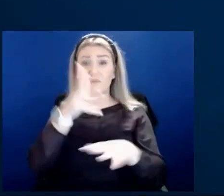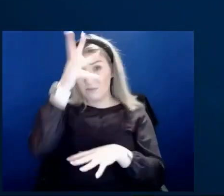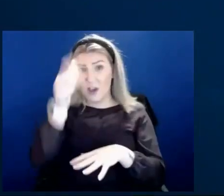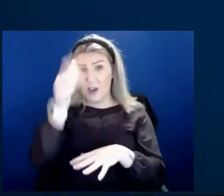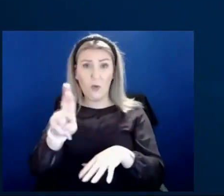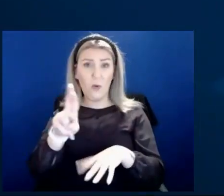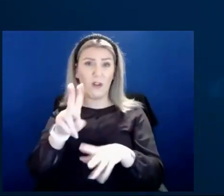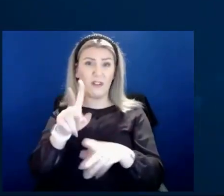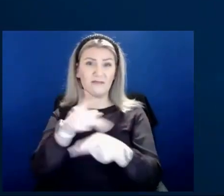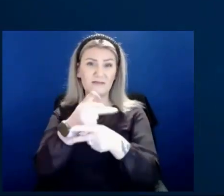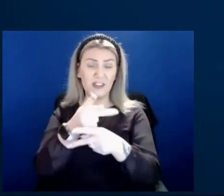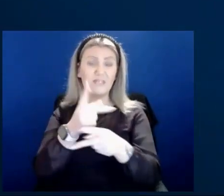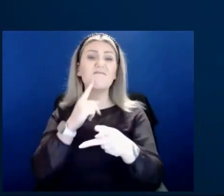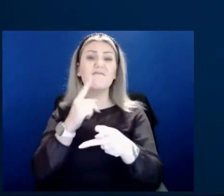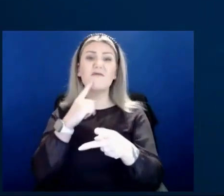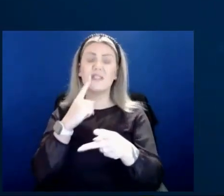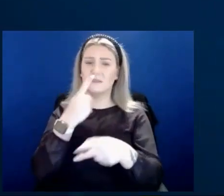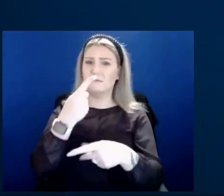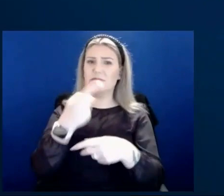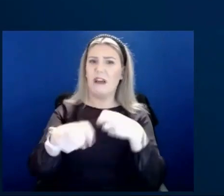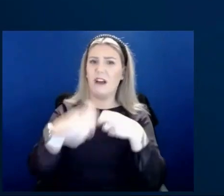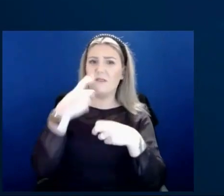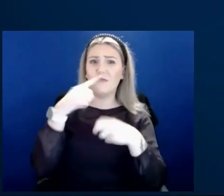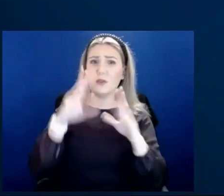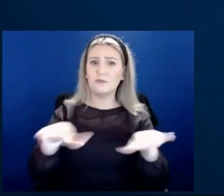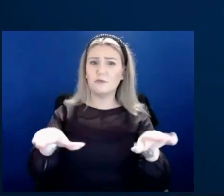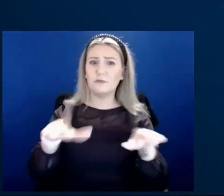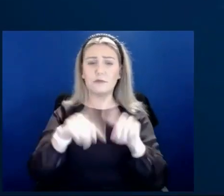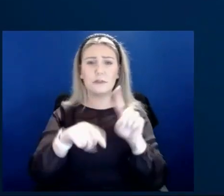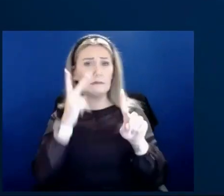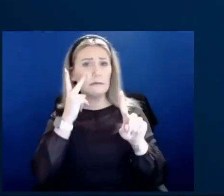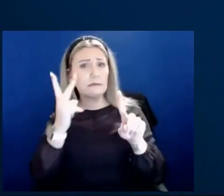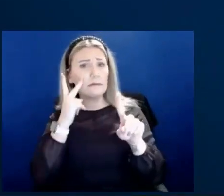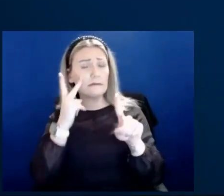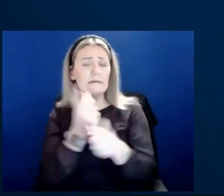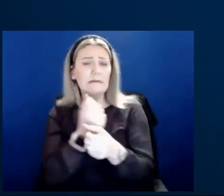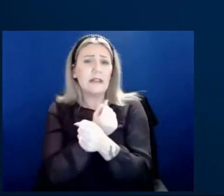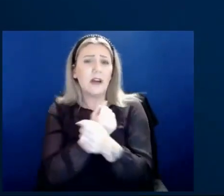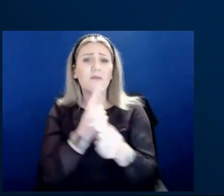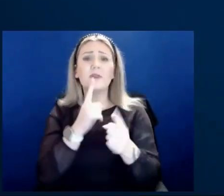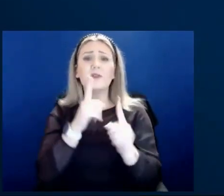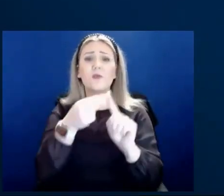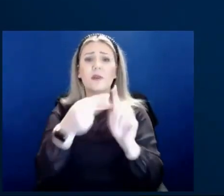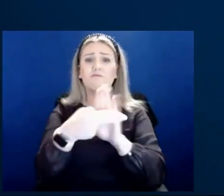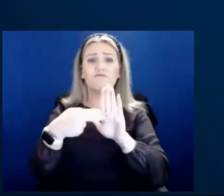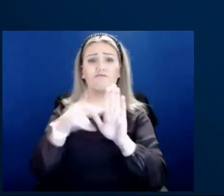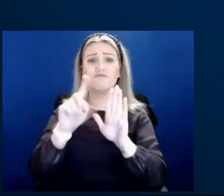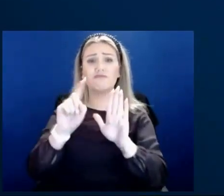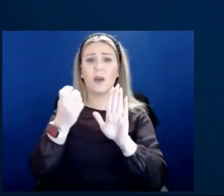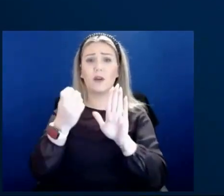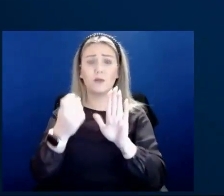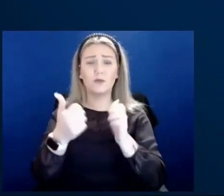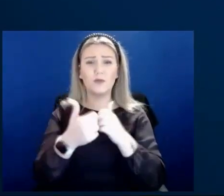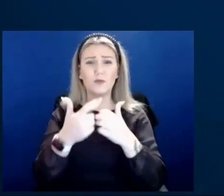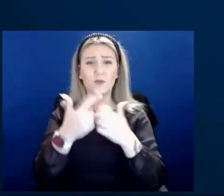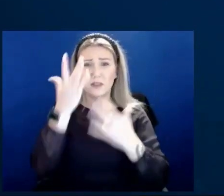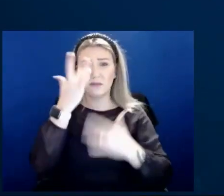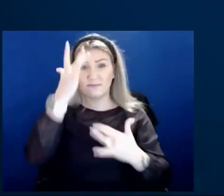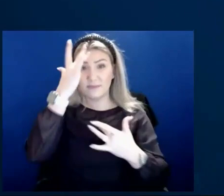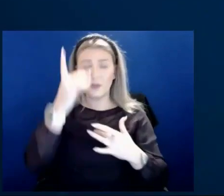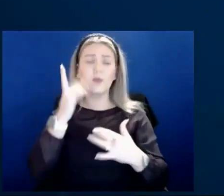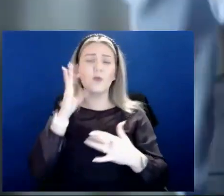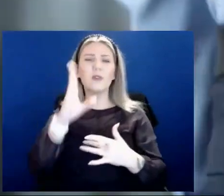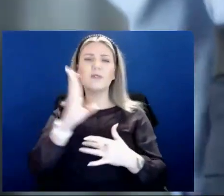tougher on children is the fact that they could not see their loved ones diagnosed with the virus way before they passed away. So we're going to talk a little bit more about that coming up here in just a